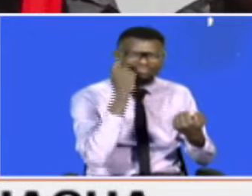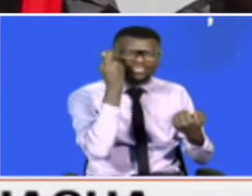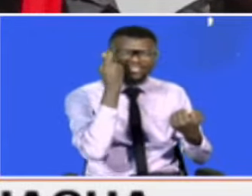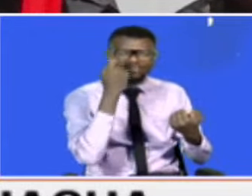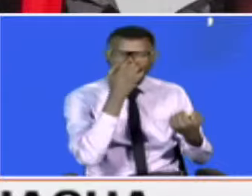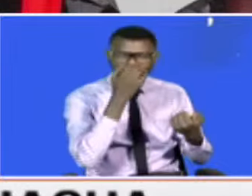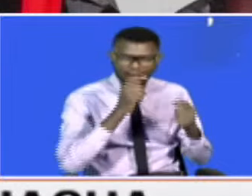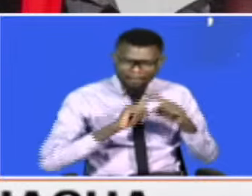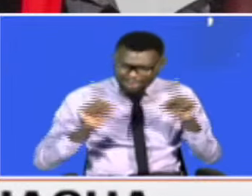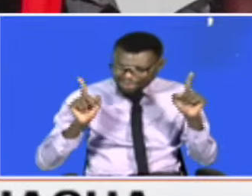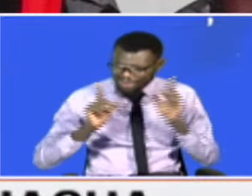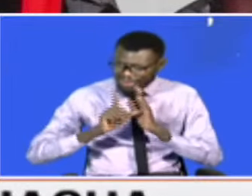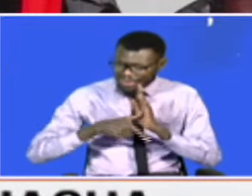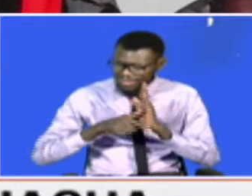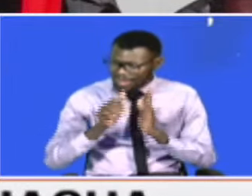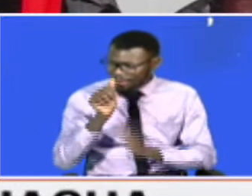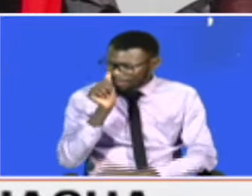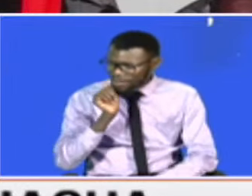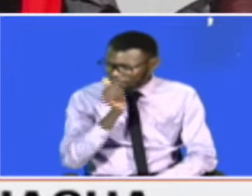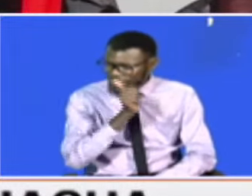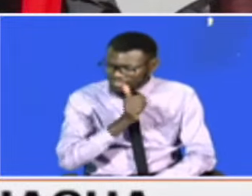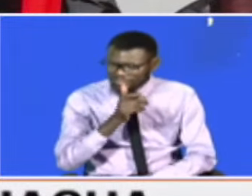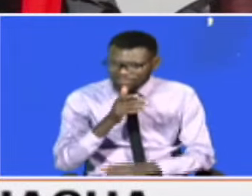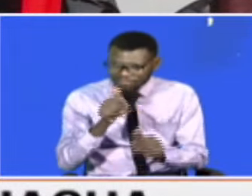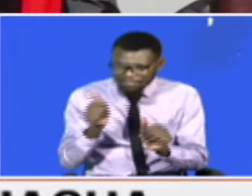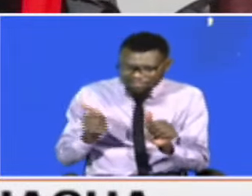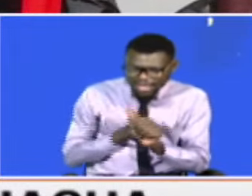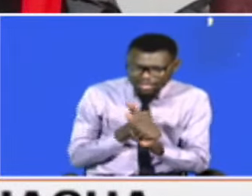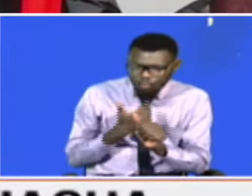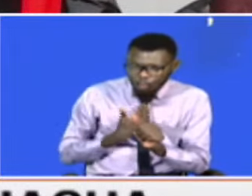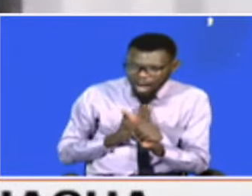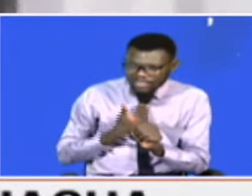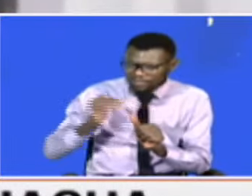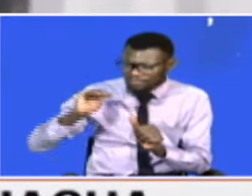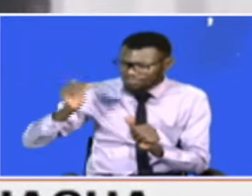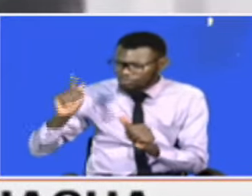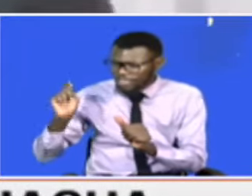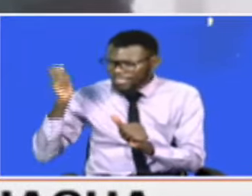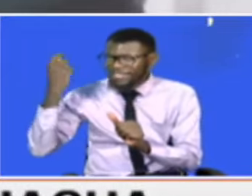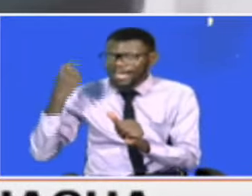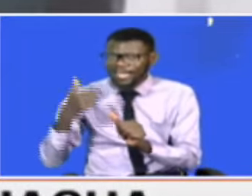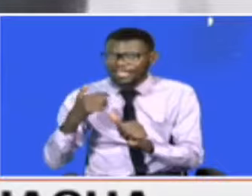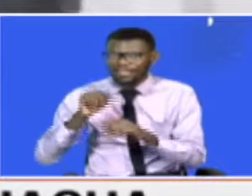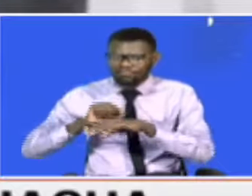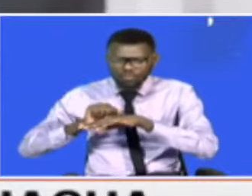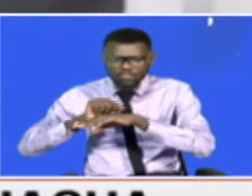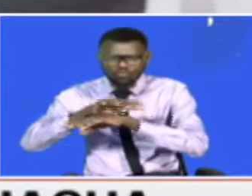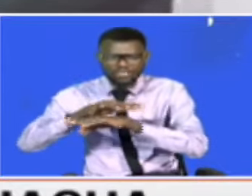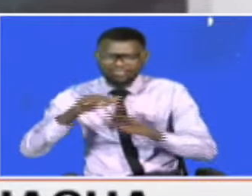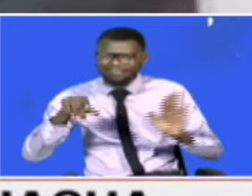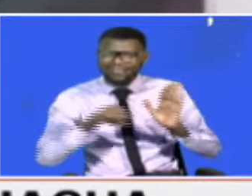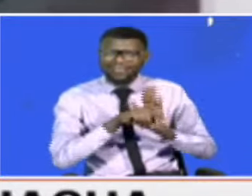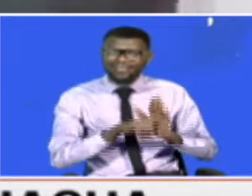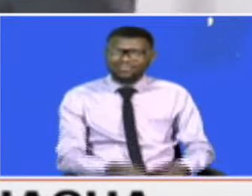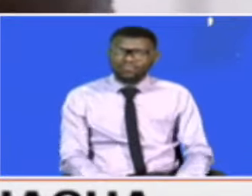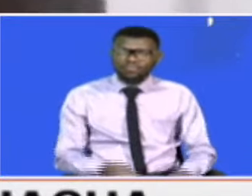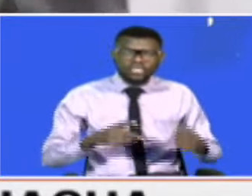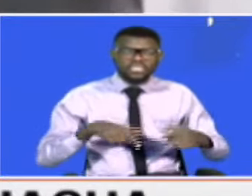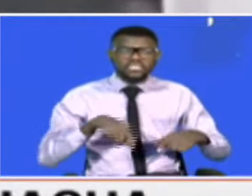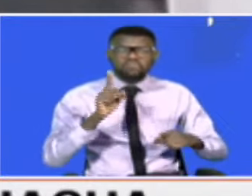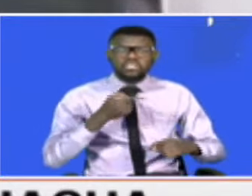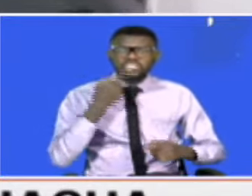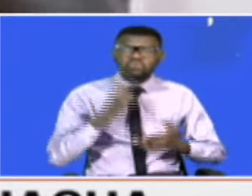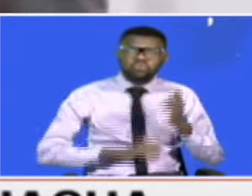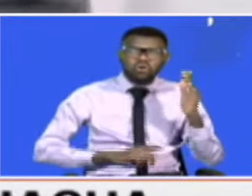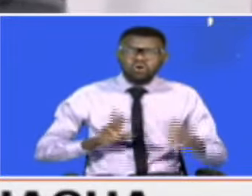kuunganisha Wakikuyu wengine na jamii ya Mount Kenya kuelezea vile tumefinywa. Nakumbuka ile statement ilikuwa kule wakiingia. Akasema